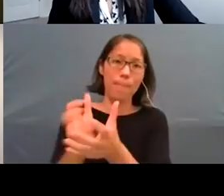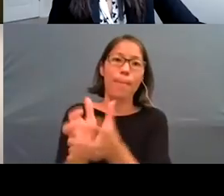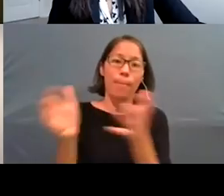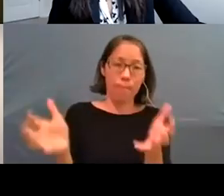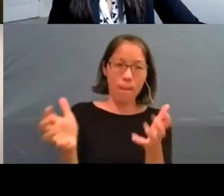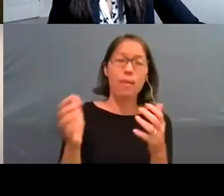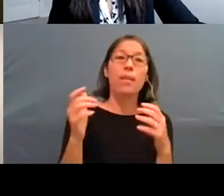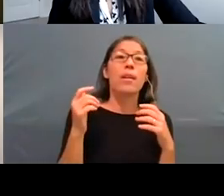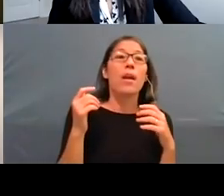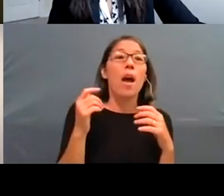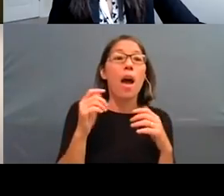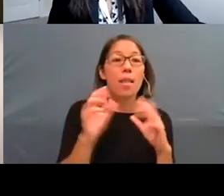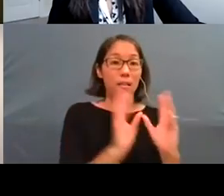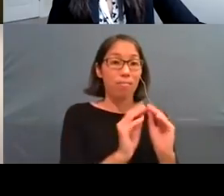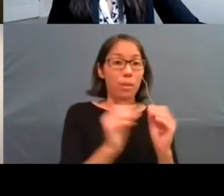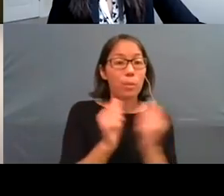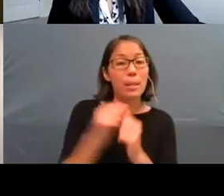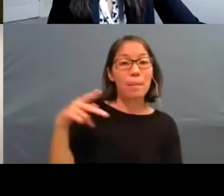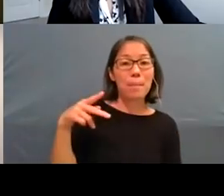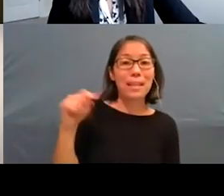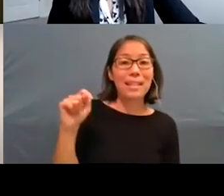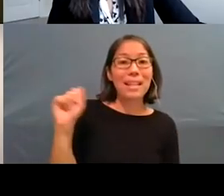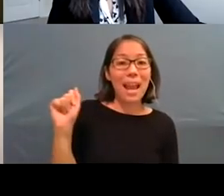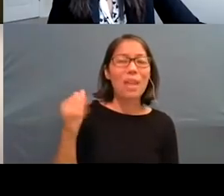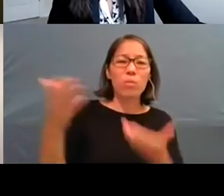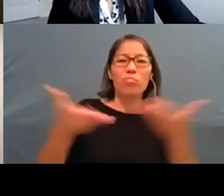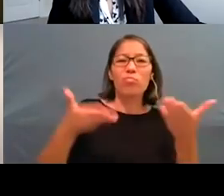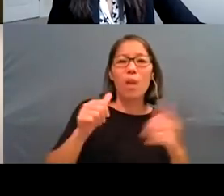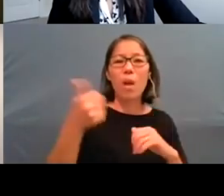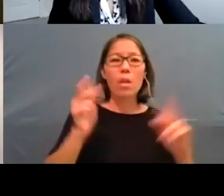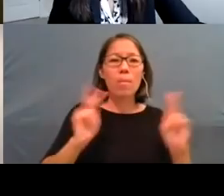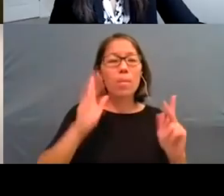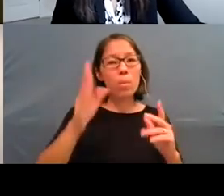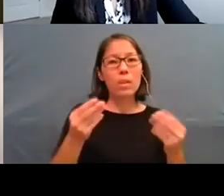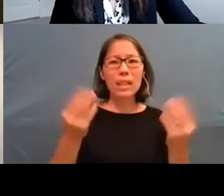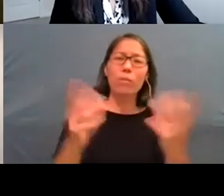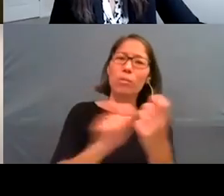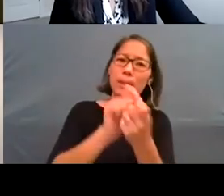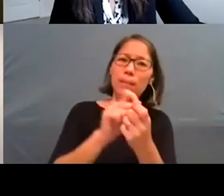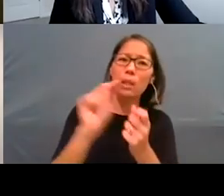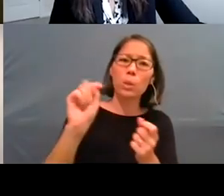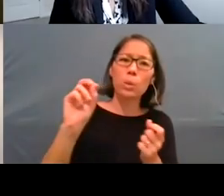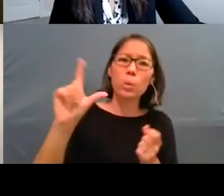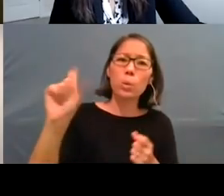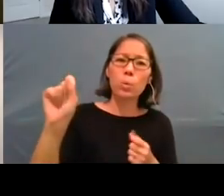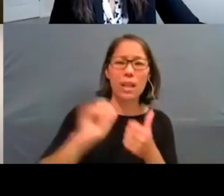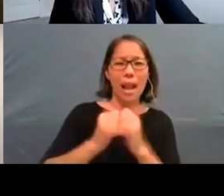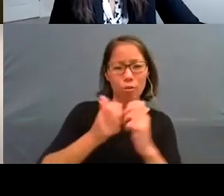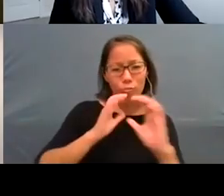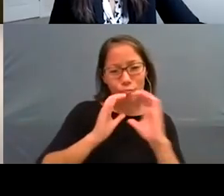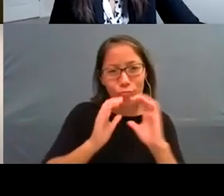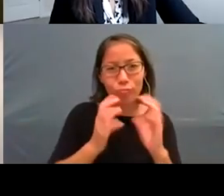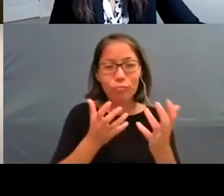sessions I'll be doing with PTA, and we'll bring in some other people. So we'll give you specific tools of how to have those conversations with your